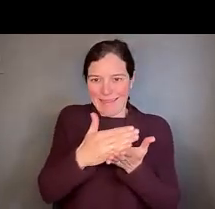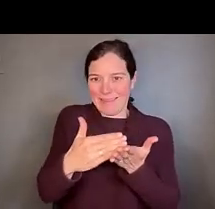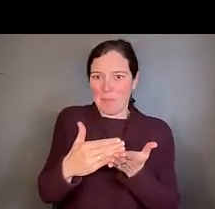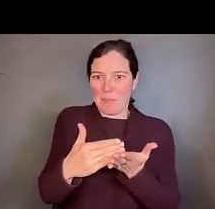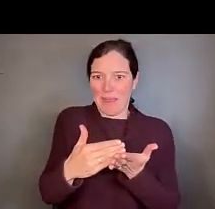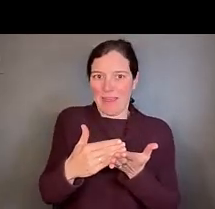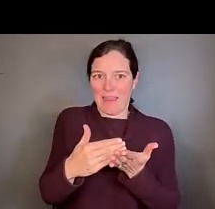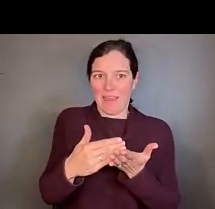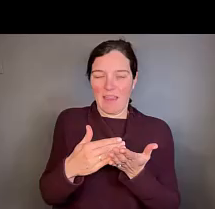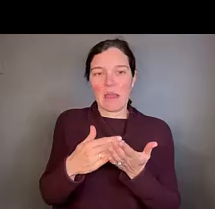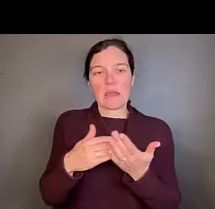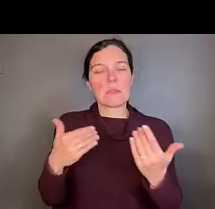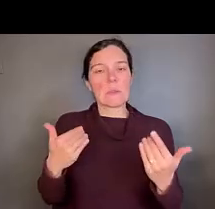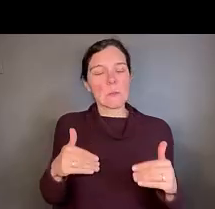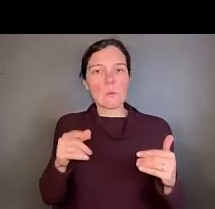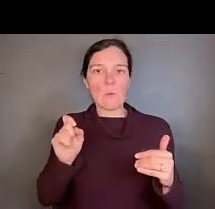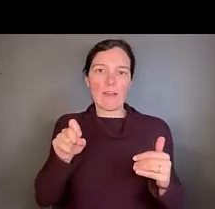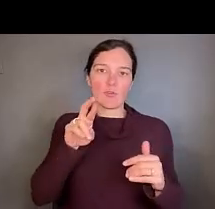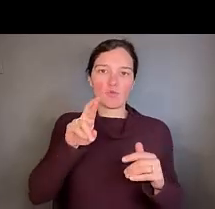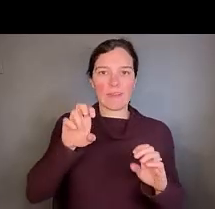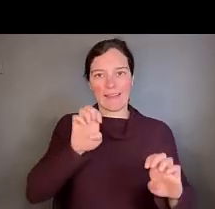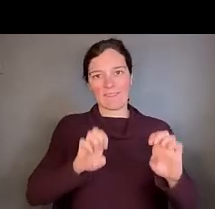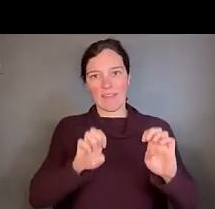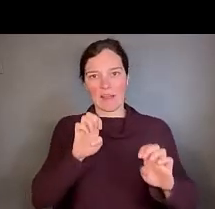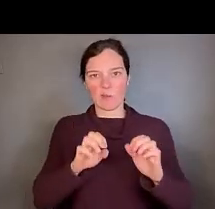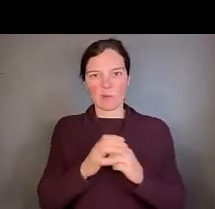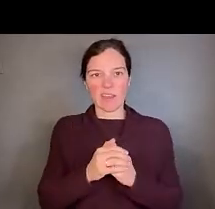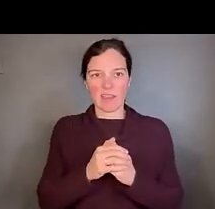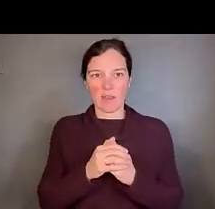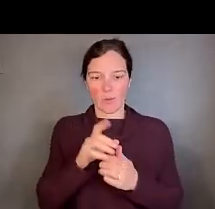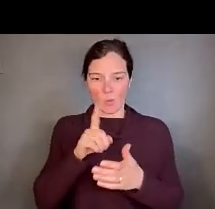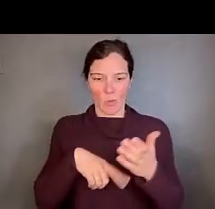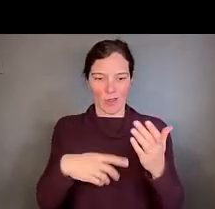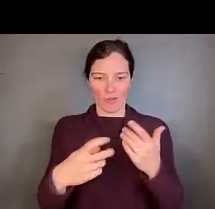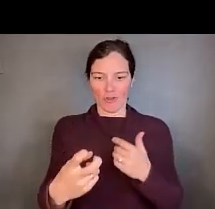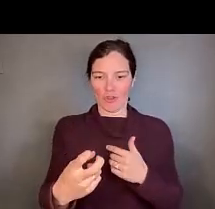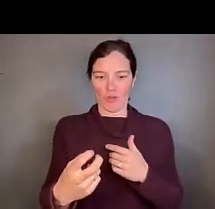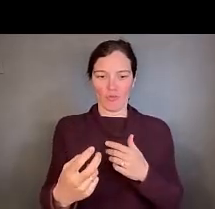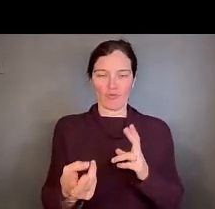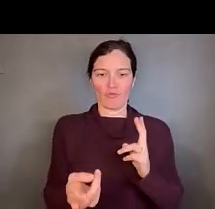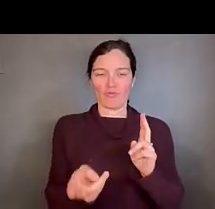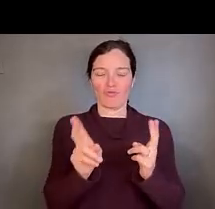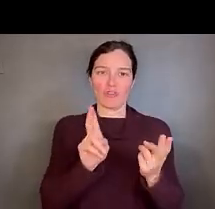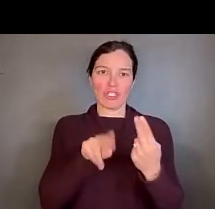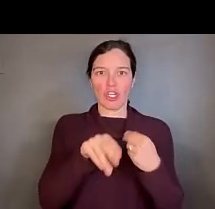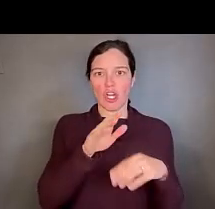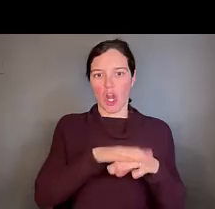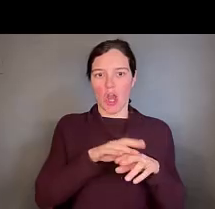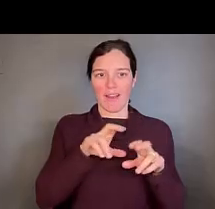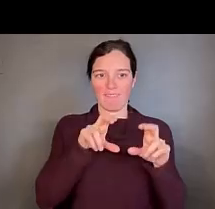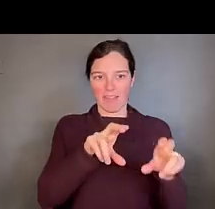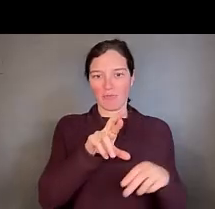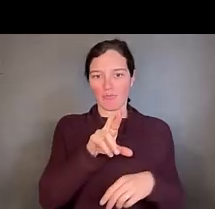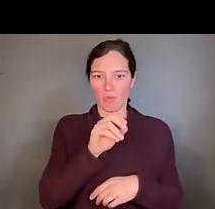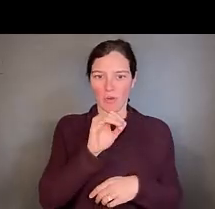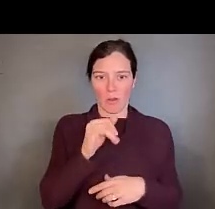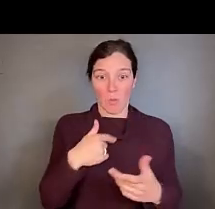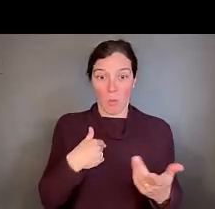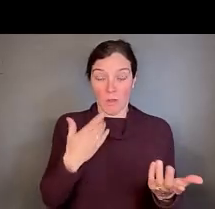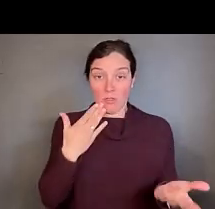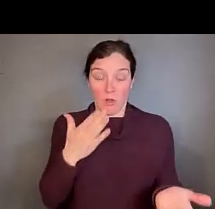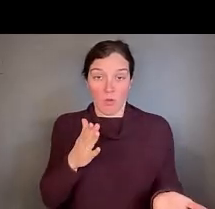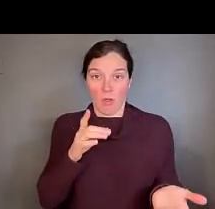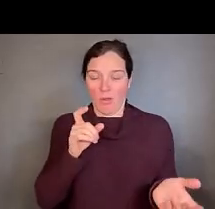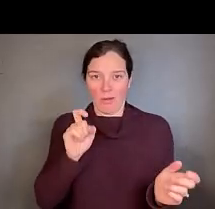dominant, we really have to reevaluate what's the return on that investment. That's what Lisa called out. We don't know. And we